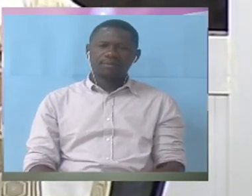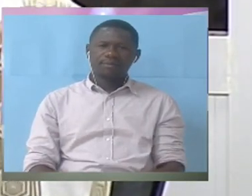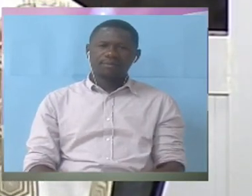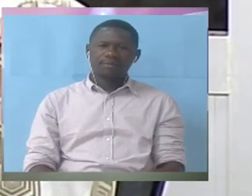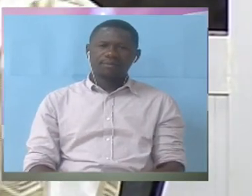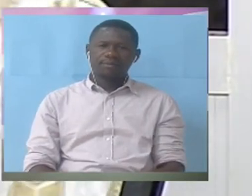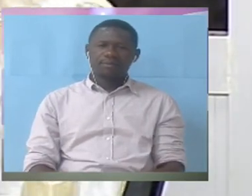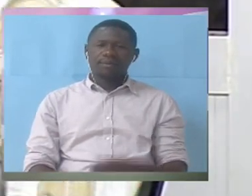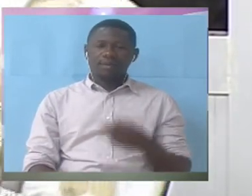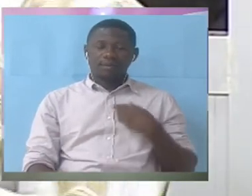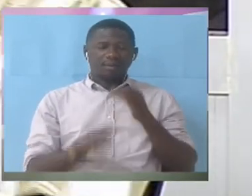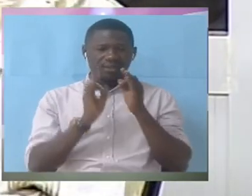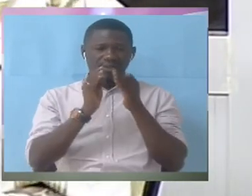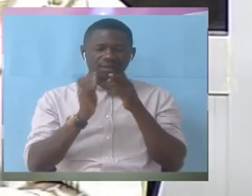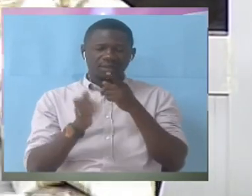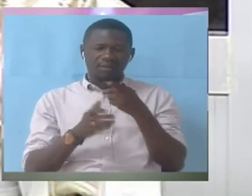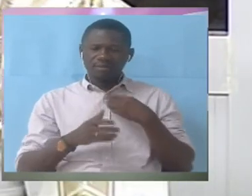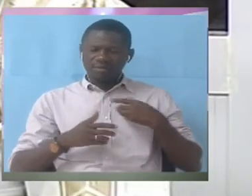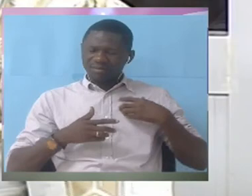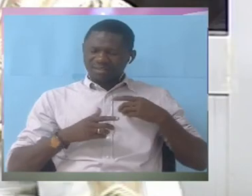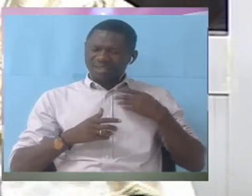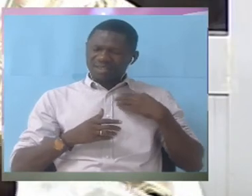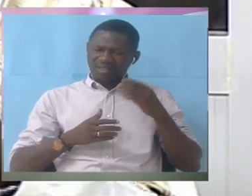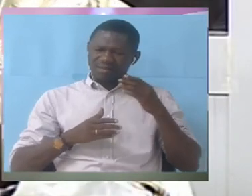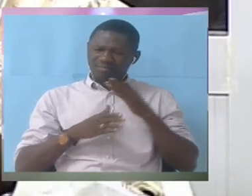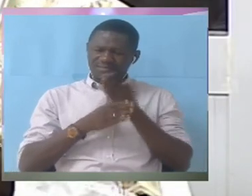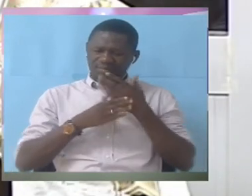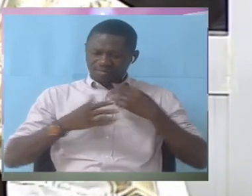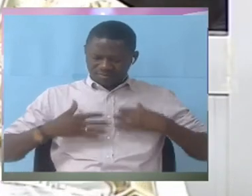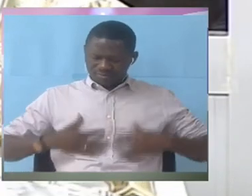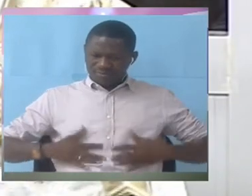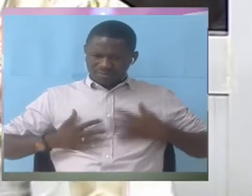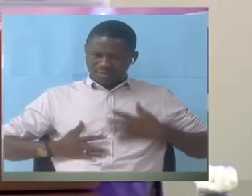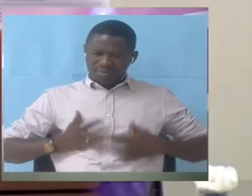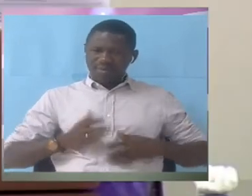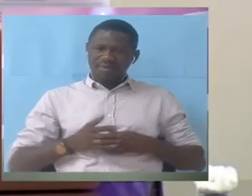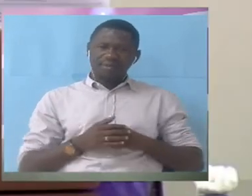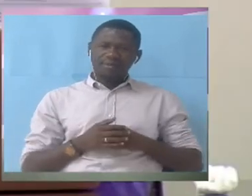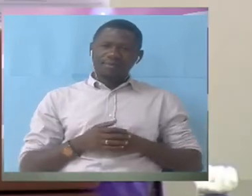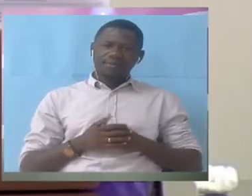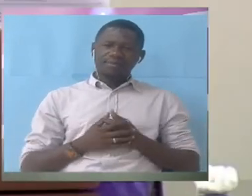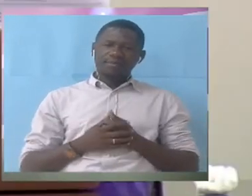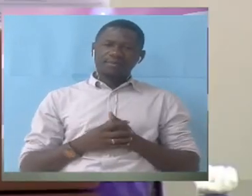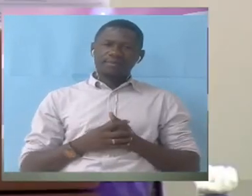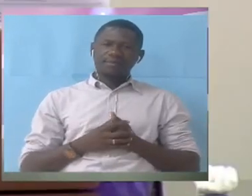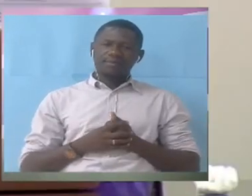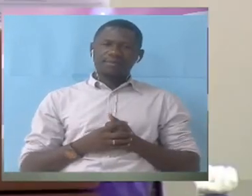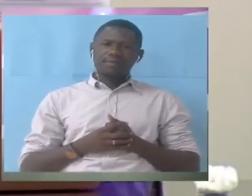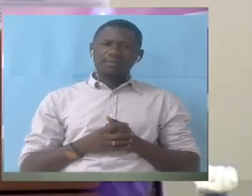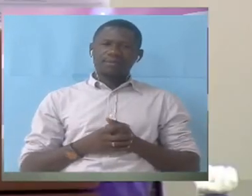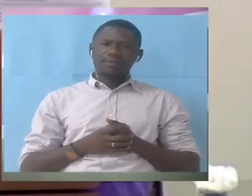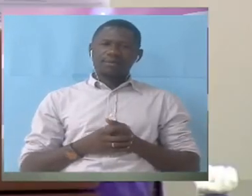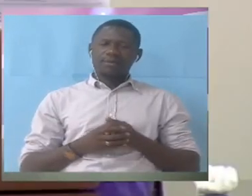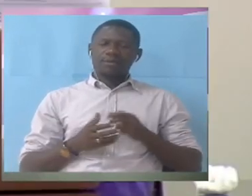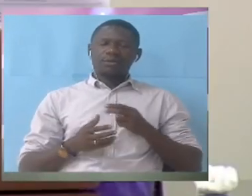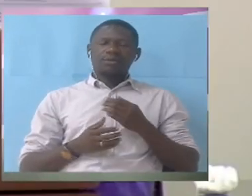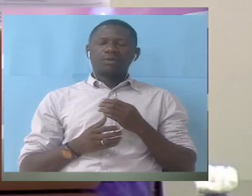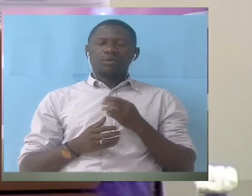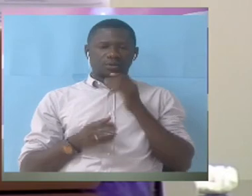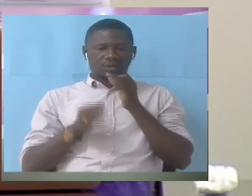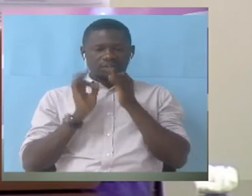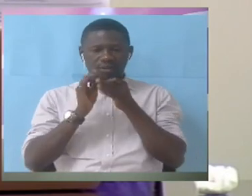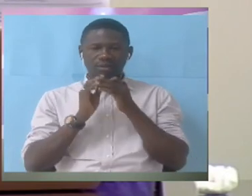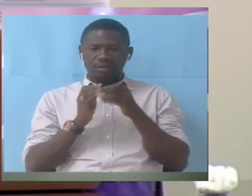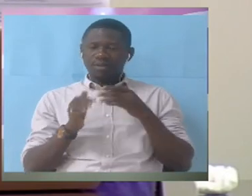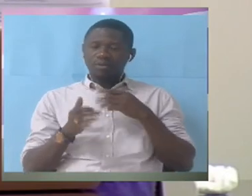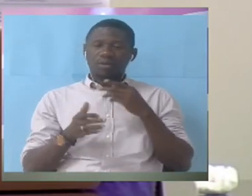amé mu ne ko ki am jafé jafé ci wéram nga na niti guddé ñoko amé sorry doctor so are you trying to tell us he was again referring to is